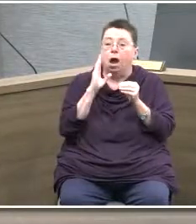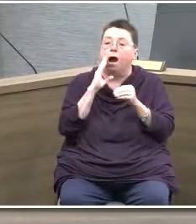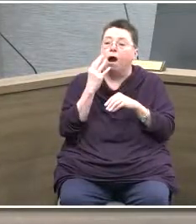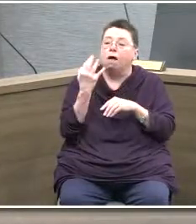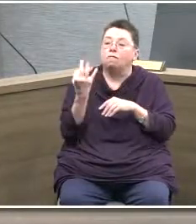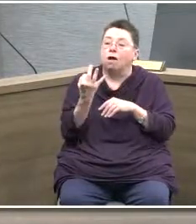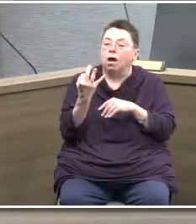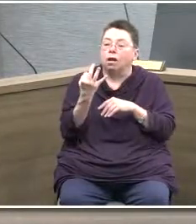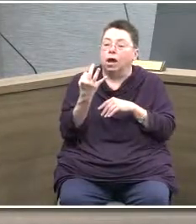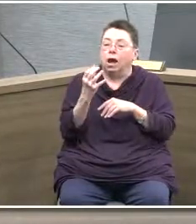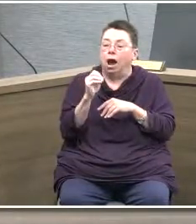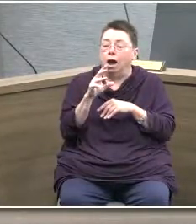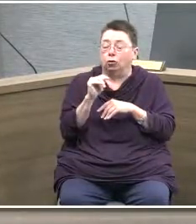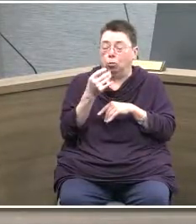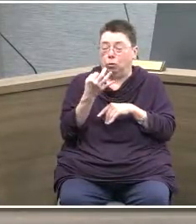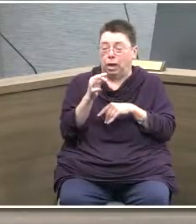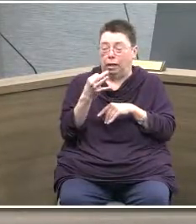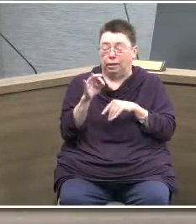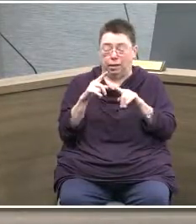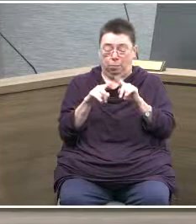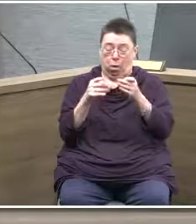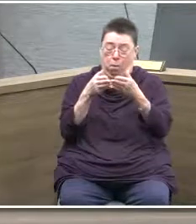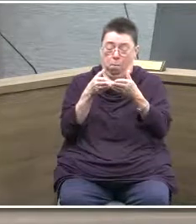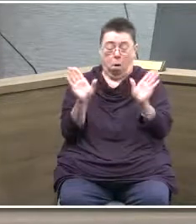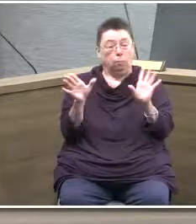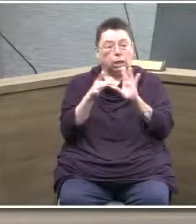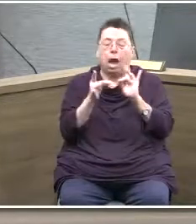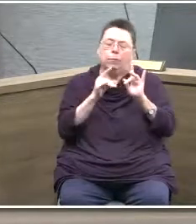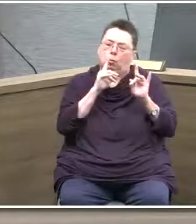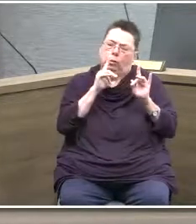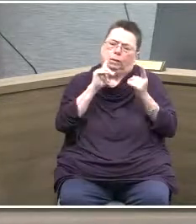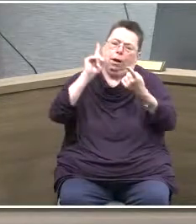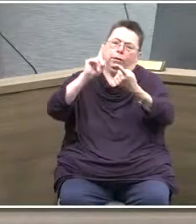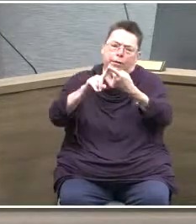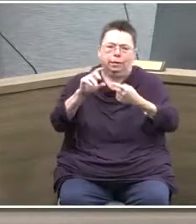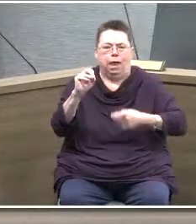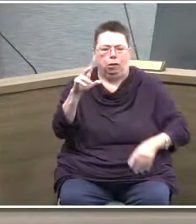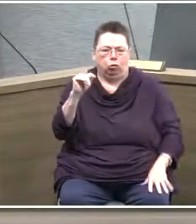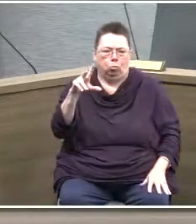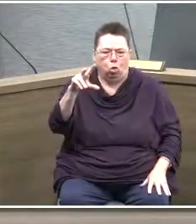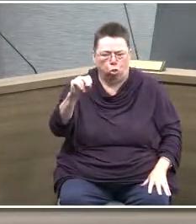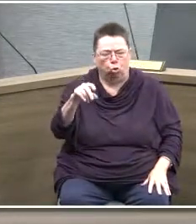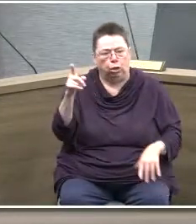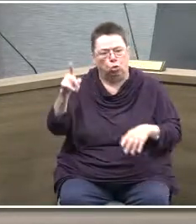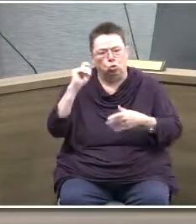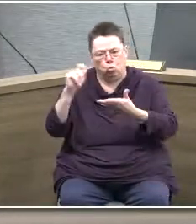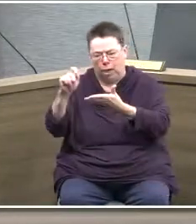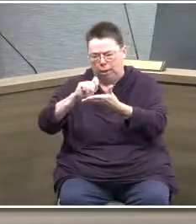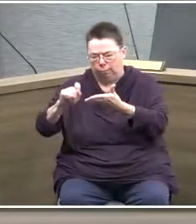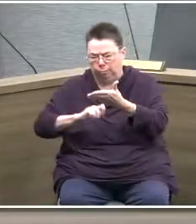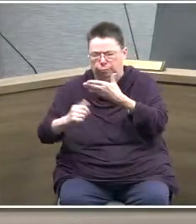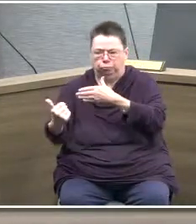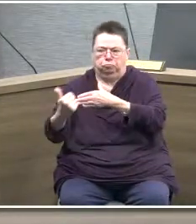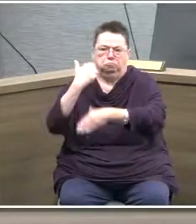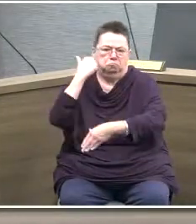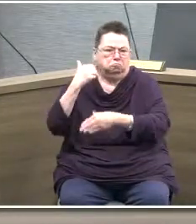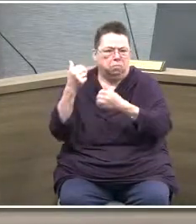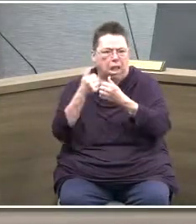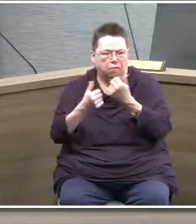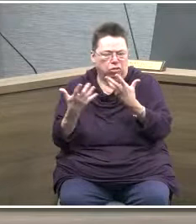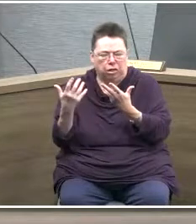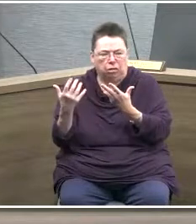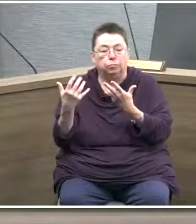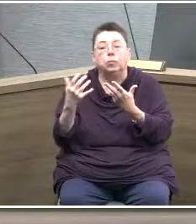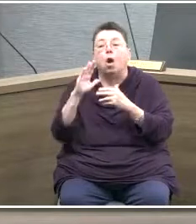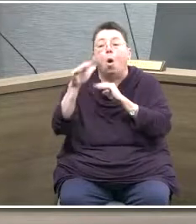2 p.m. However, the public comment period continues through October 30th, and written comments can be submitted through that date.